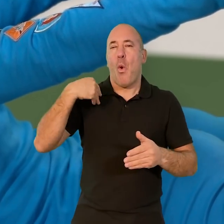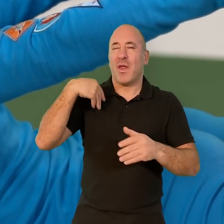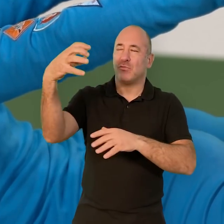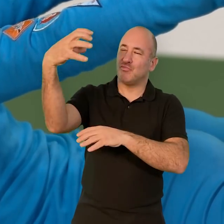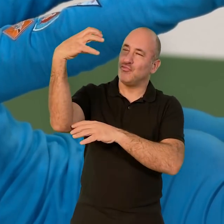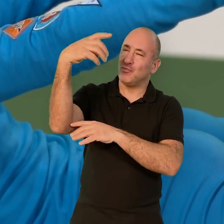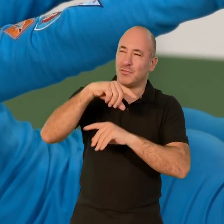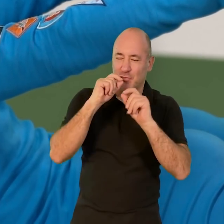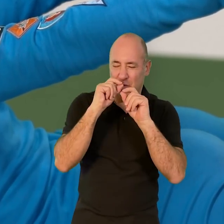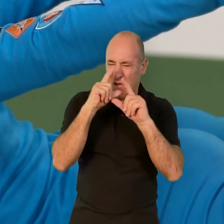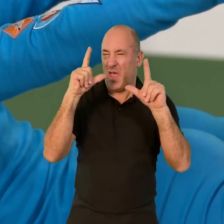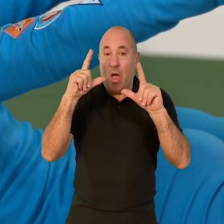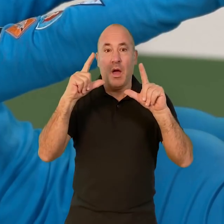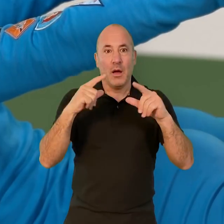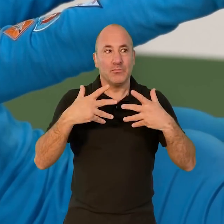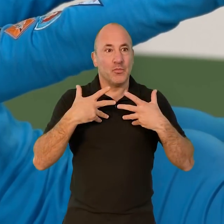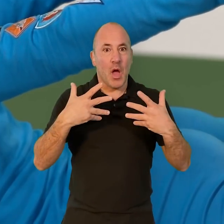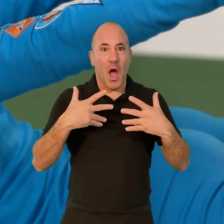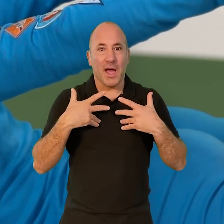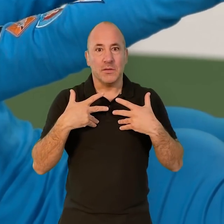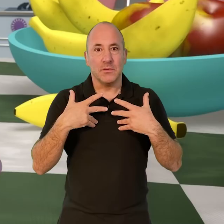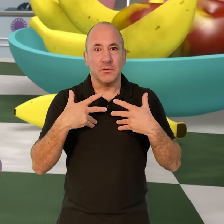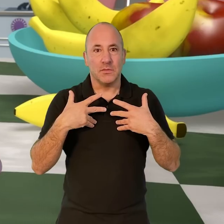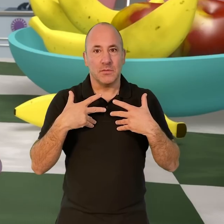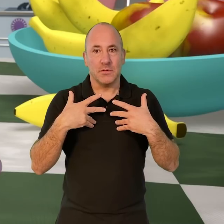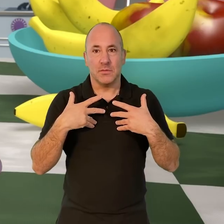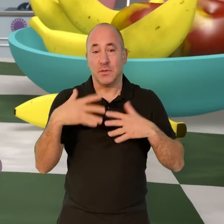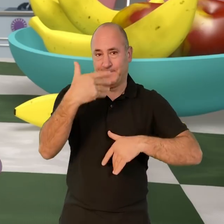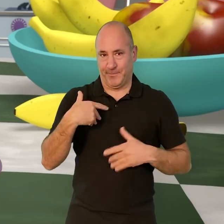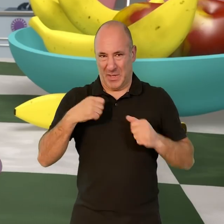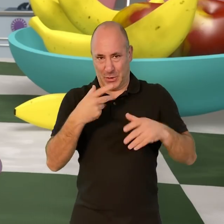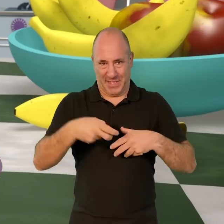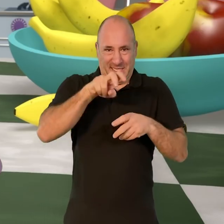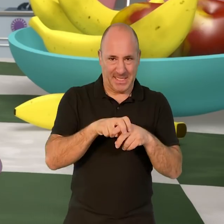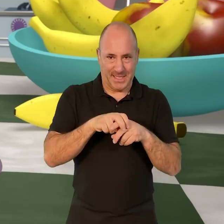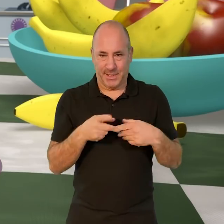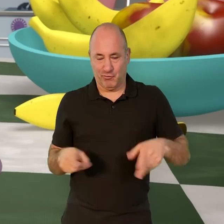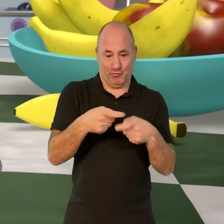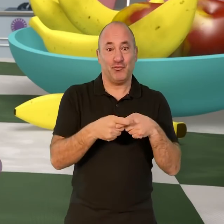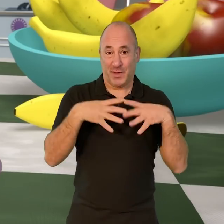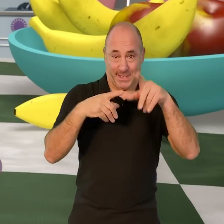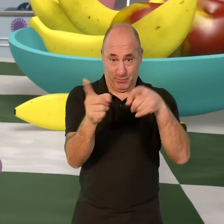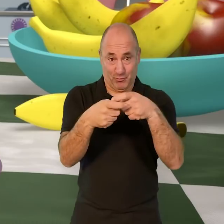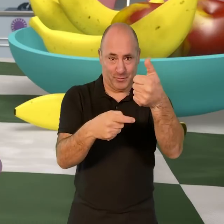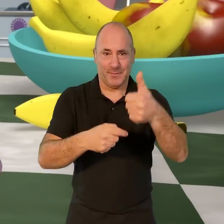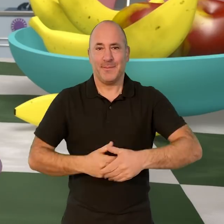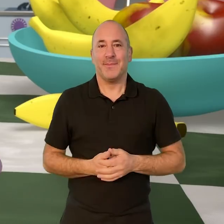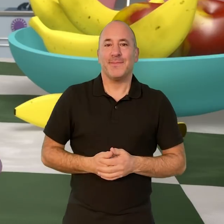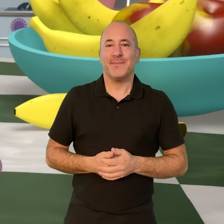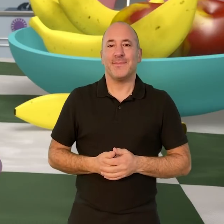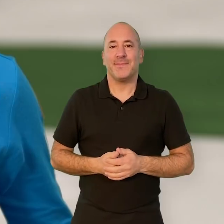one sunny morning, she woke up to a surprise. Coming up to sit, crossing your